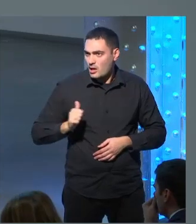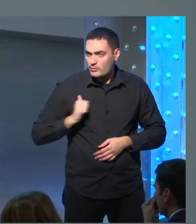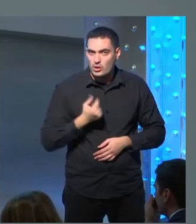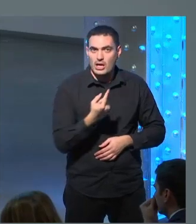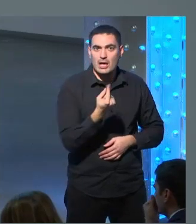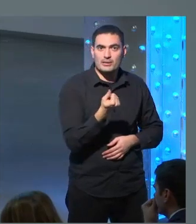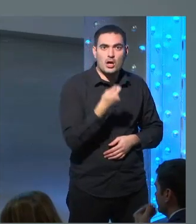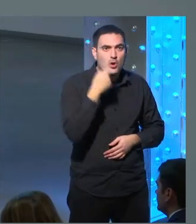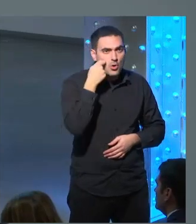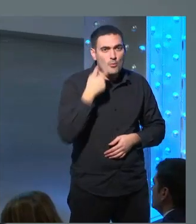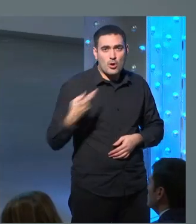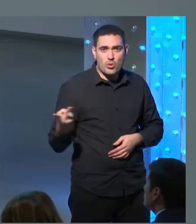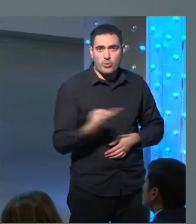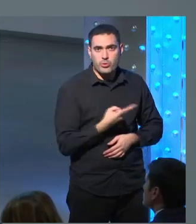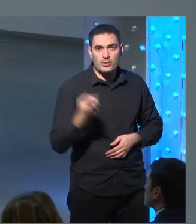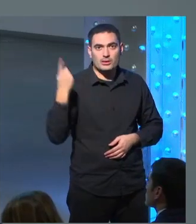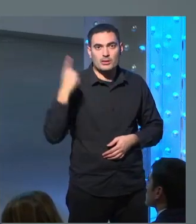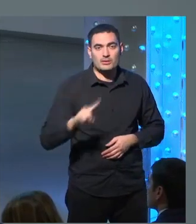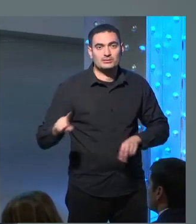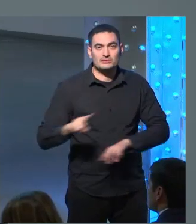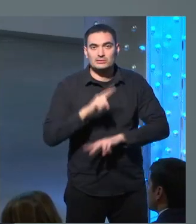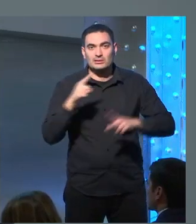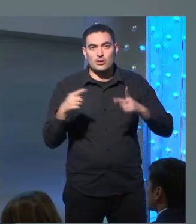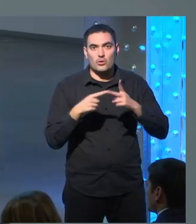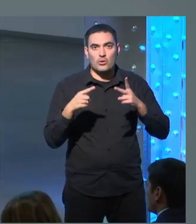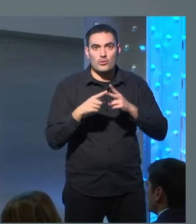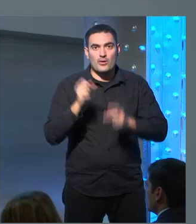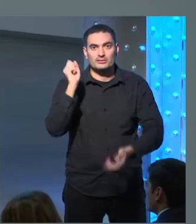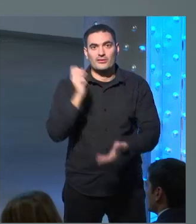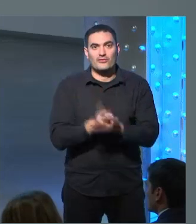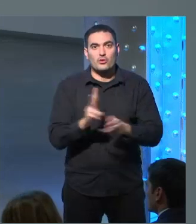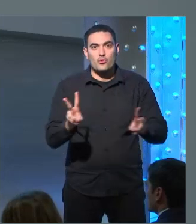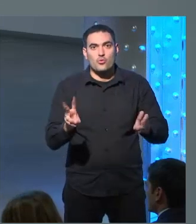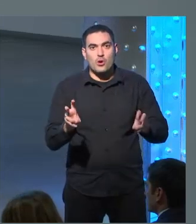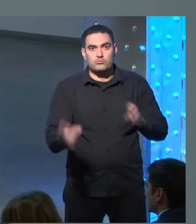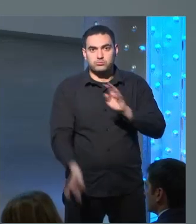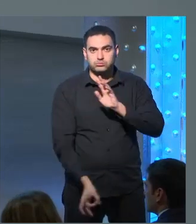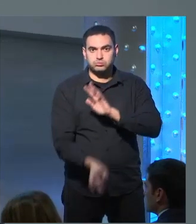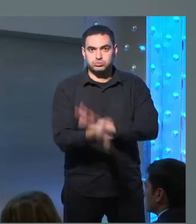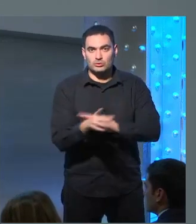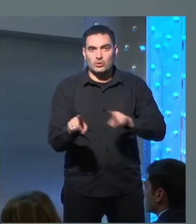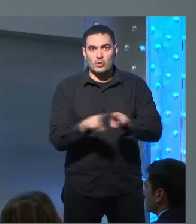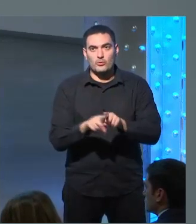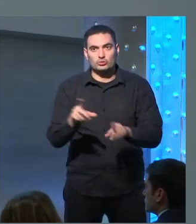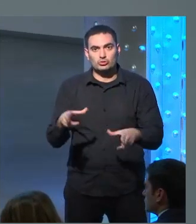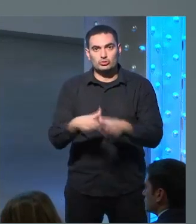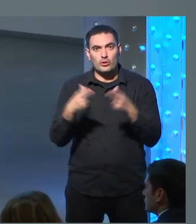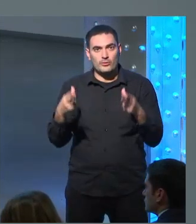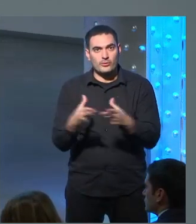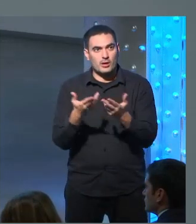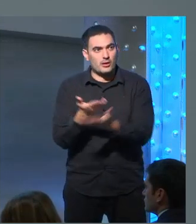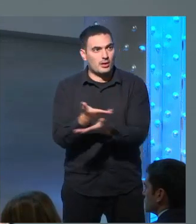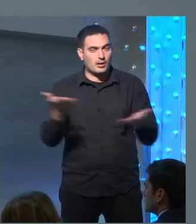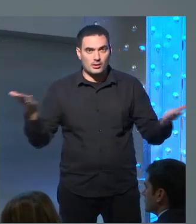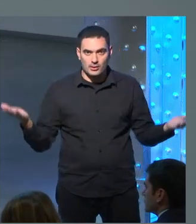on all its human capital and all its talent. And secondly, the new challenges that we have